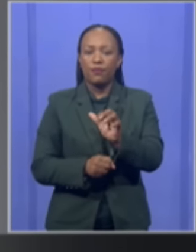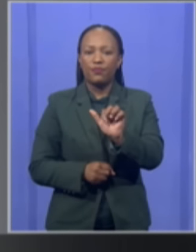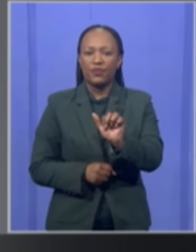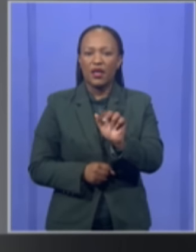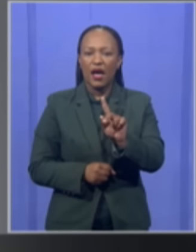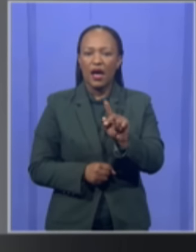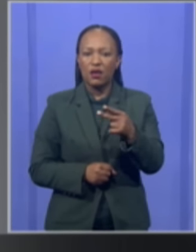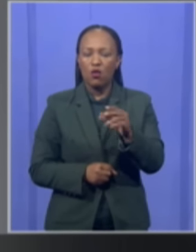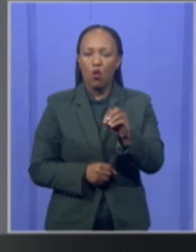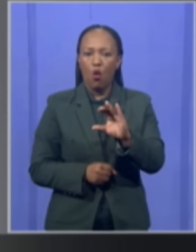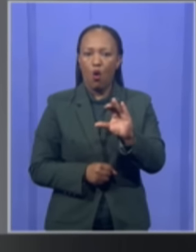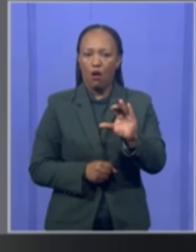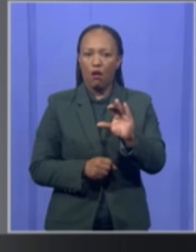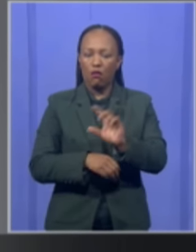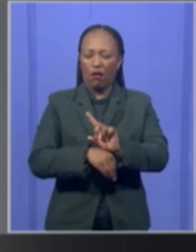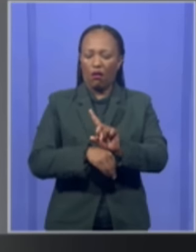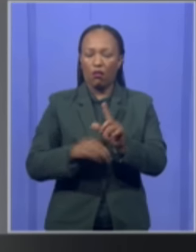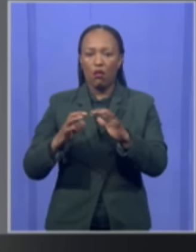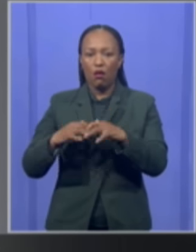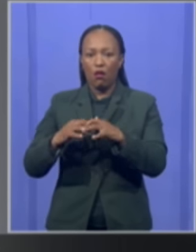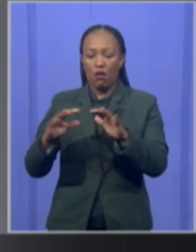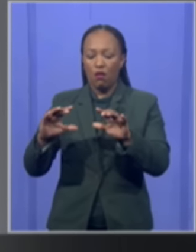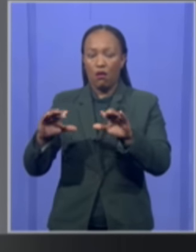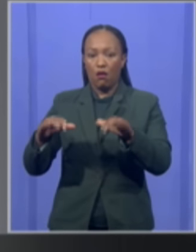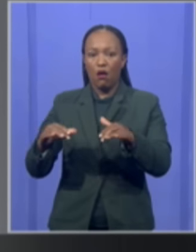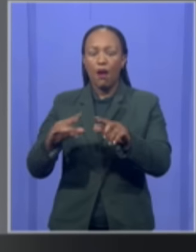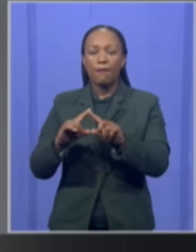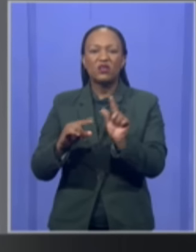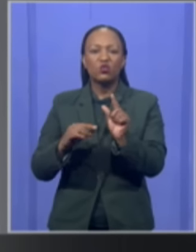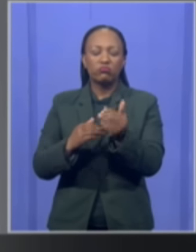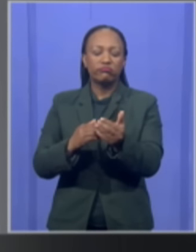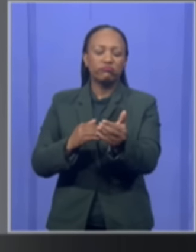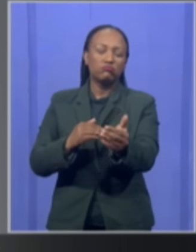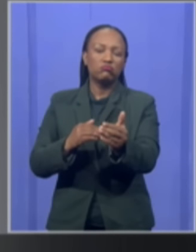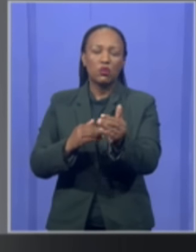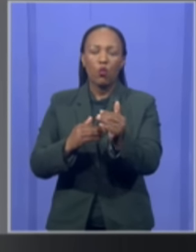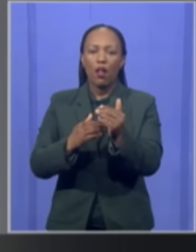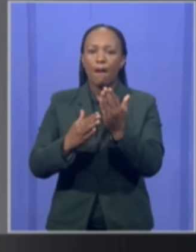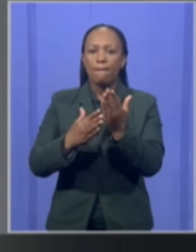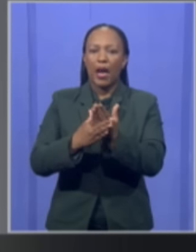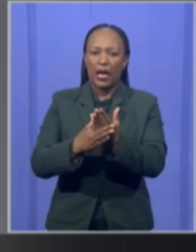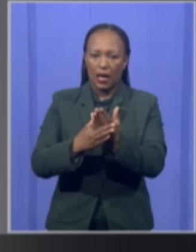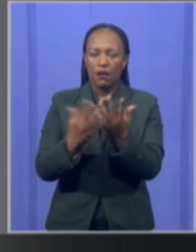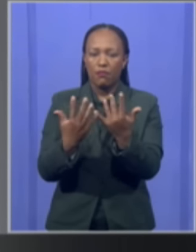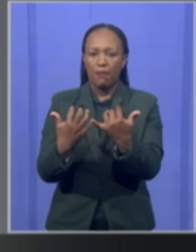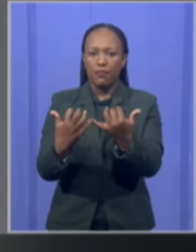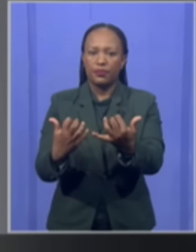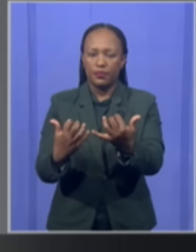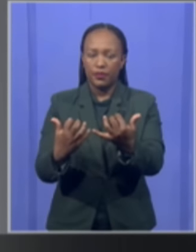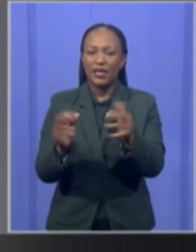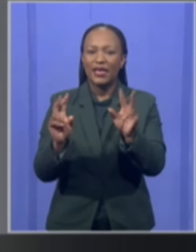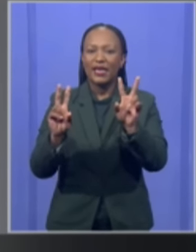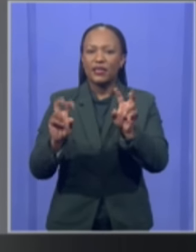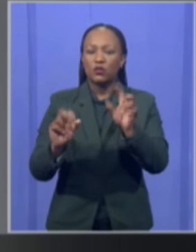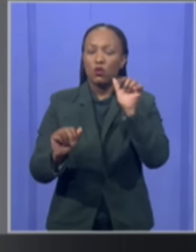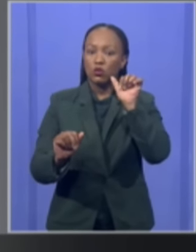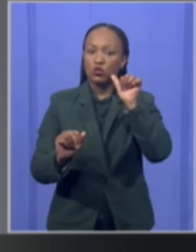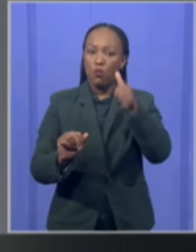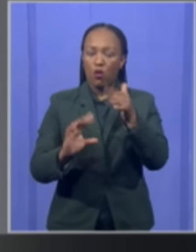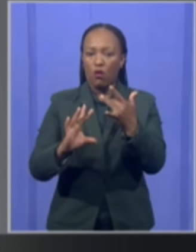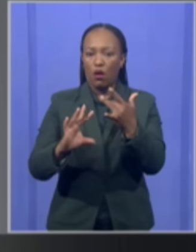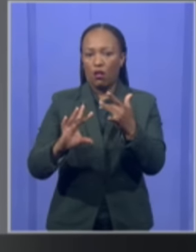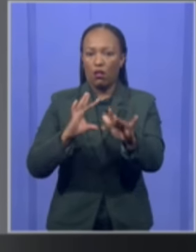concluded, assuming that we are going on recess now. The decision is being made tomorrow, and then the work starts